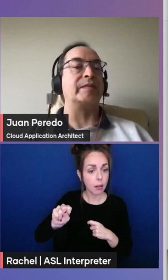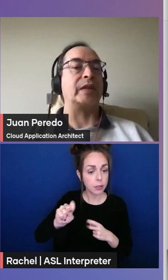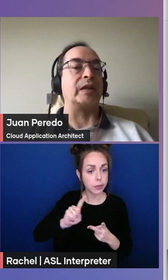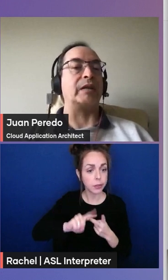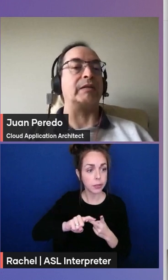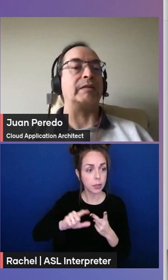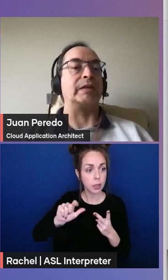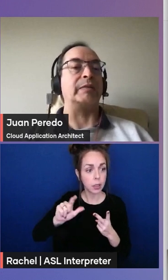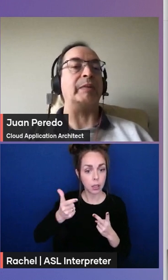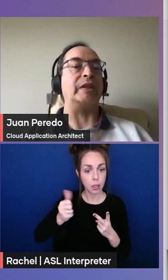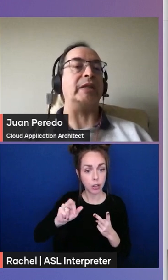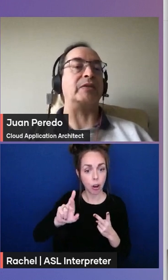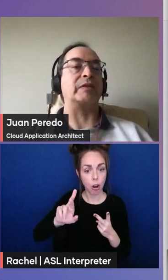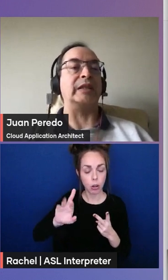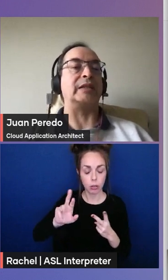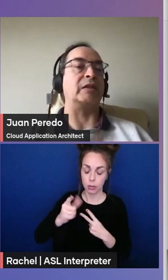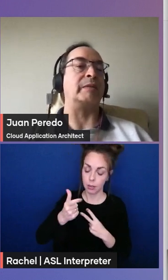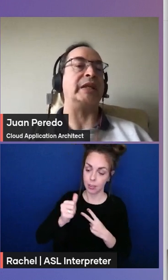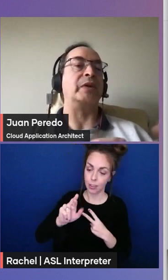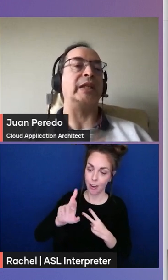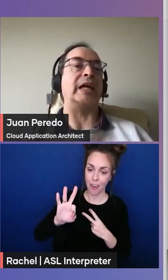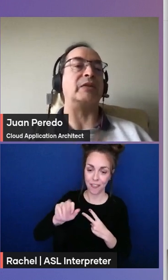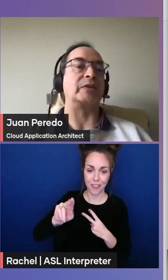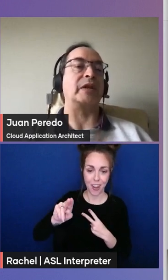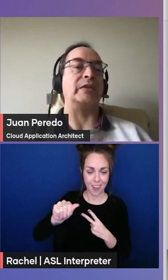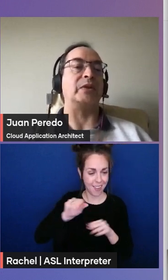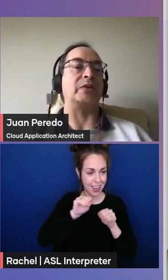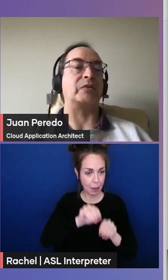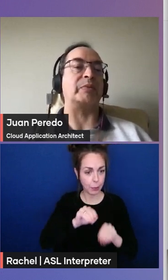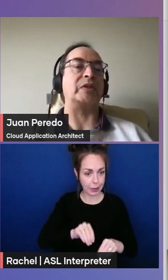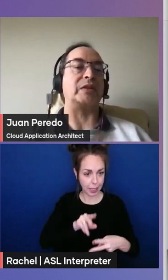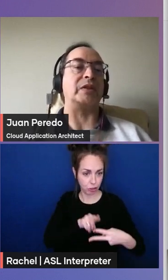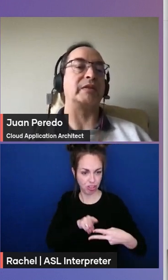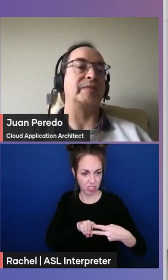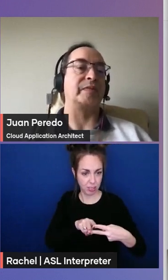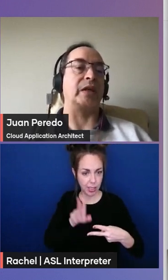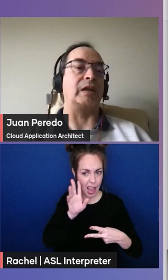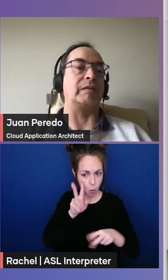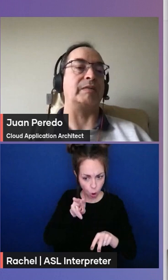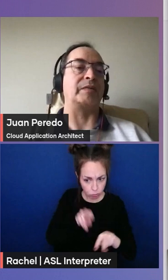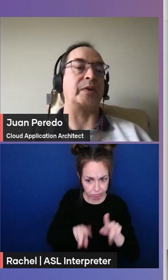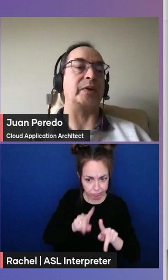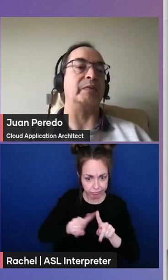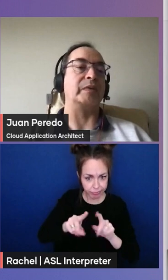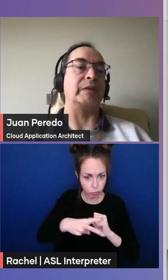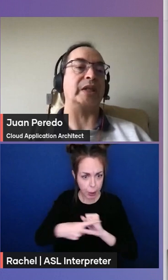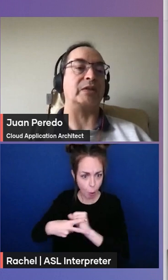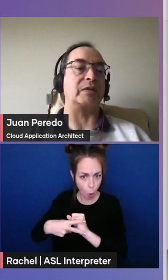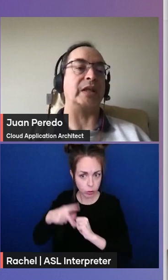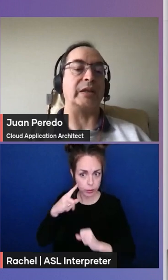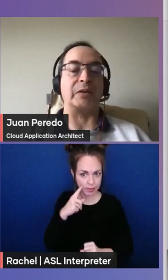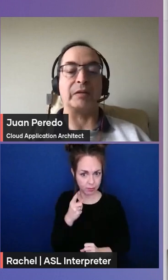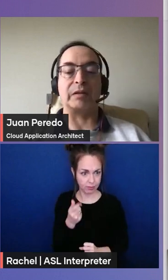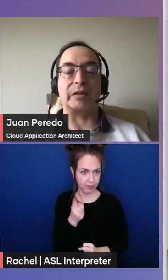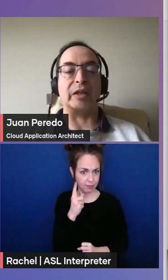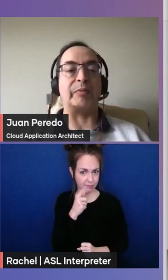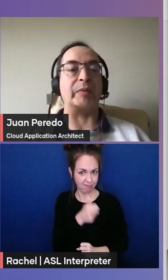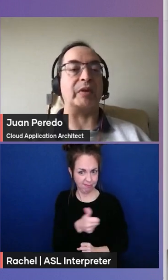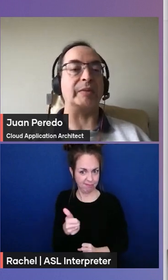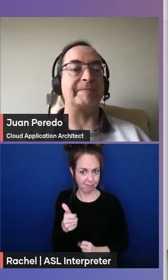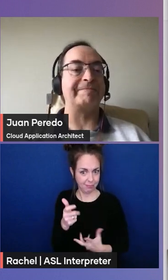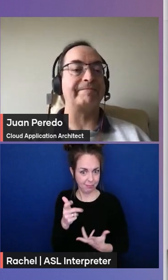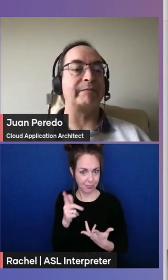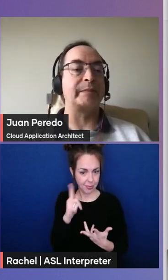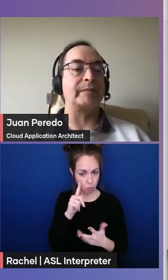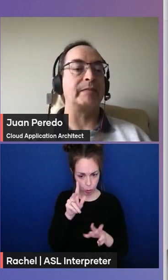Grafana implementations, and it's going to be looking at those repositories for you and making sure that they're all set up